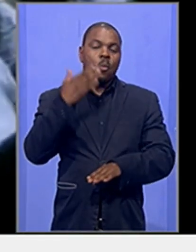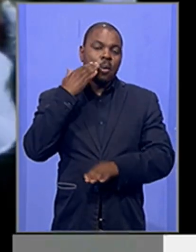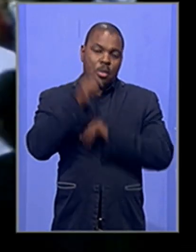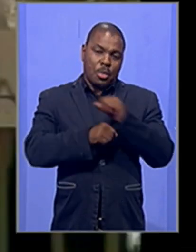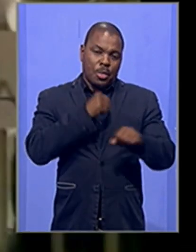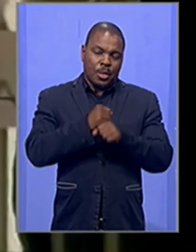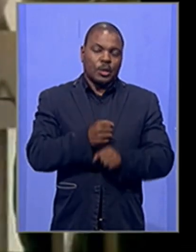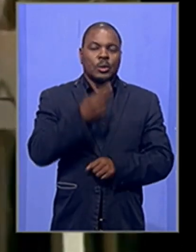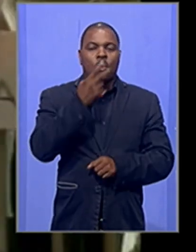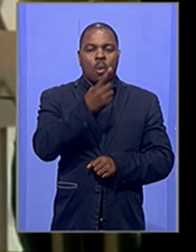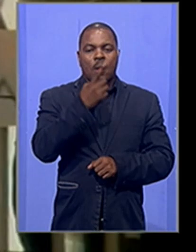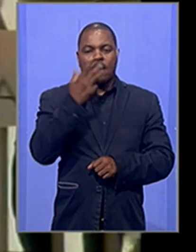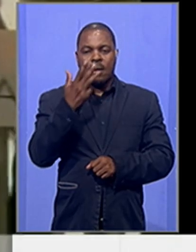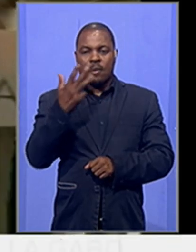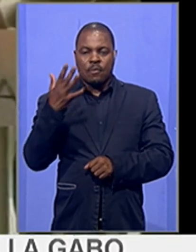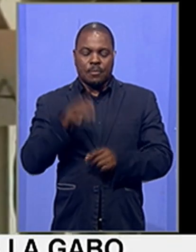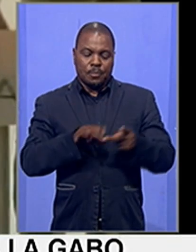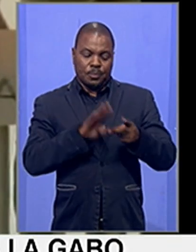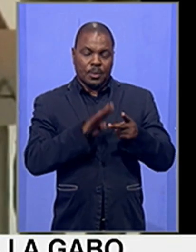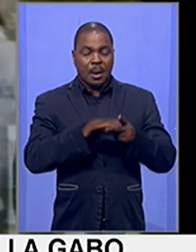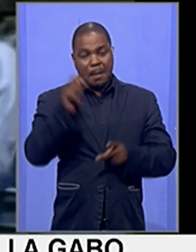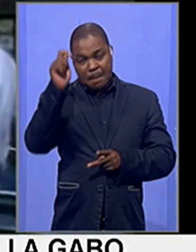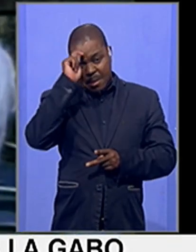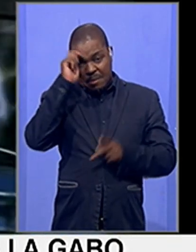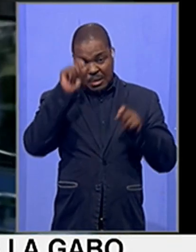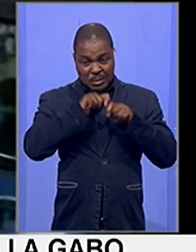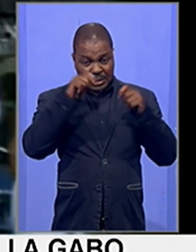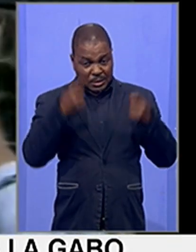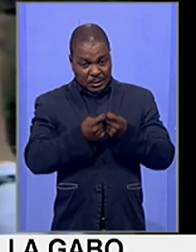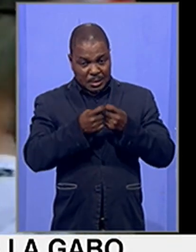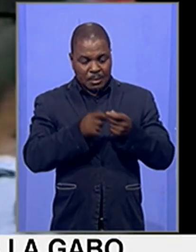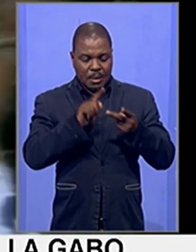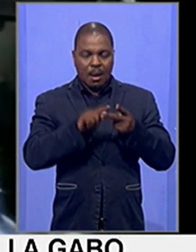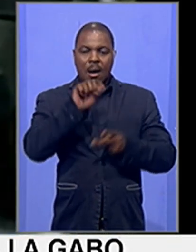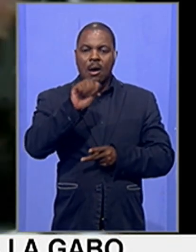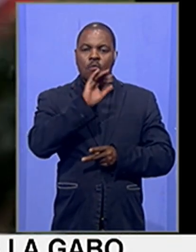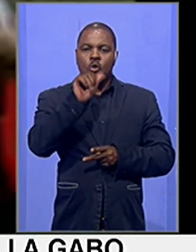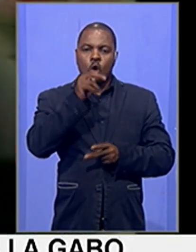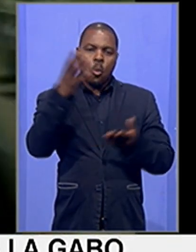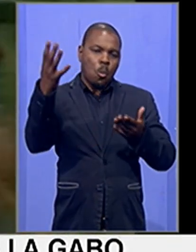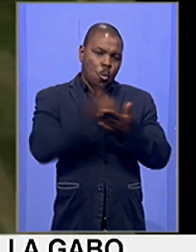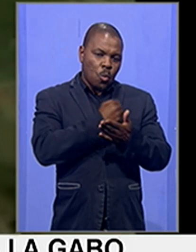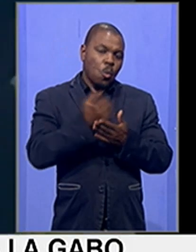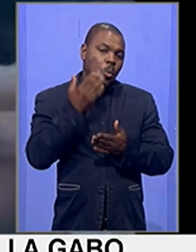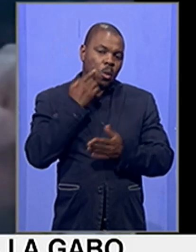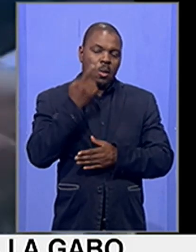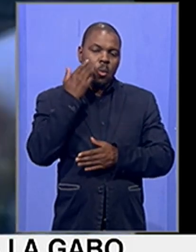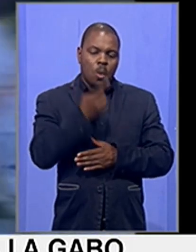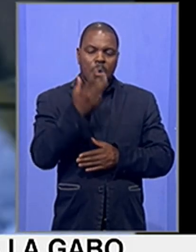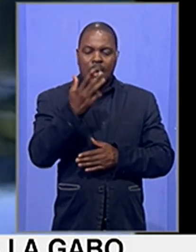Ibe ili karulo ya Siklopasa bafana bafana Seusifengego Sibiana sa Africa Cup of Nations ka 1996